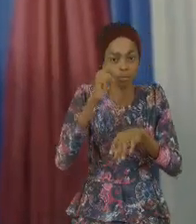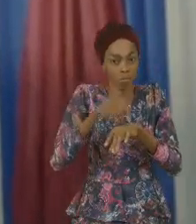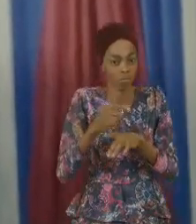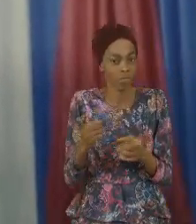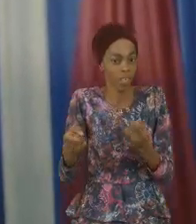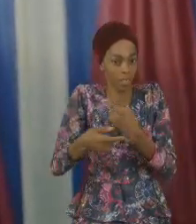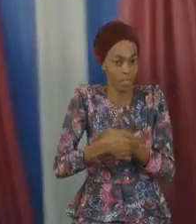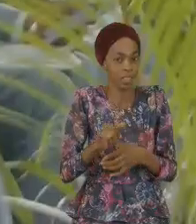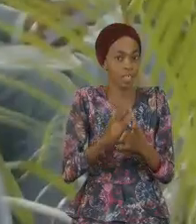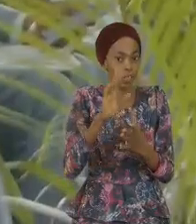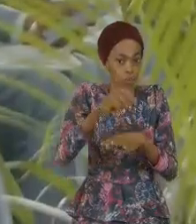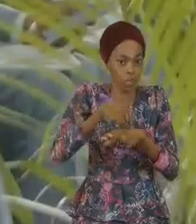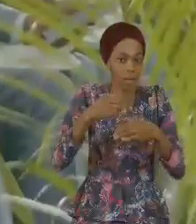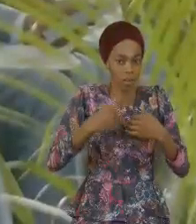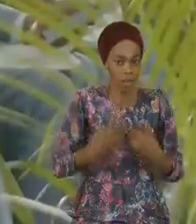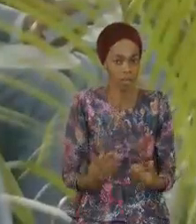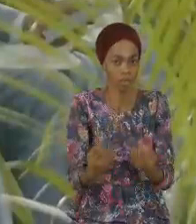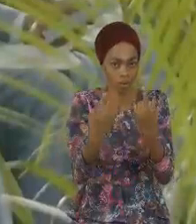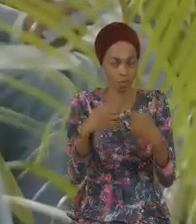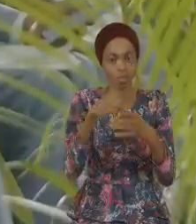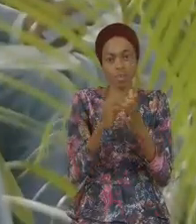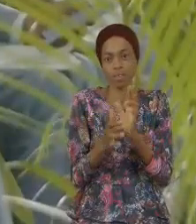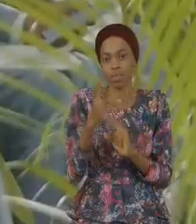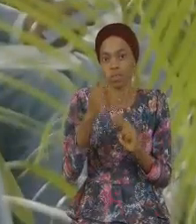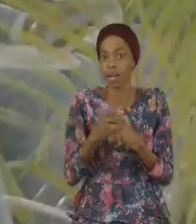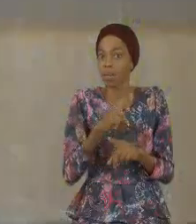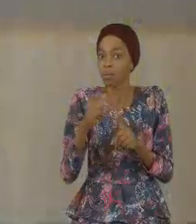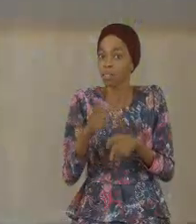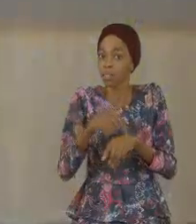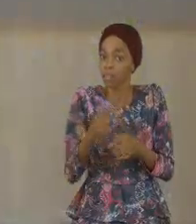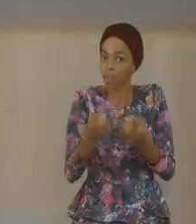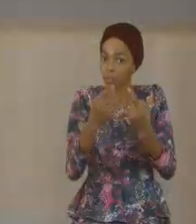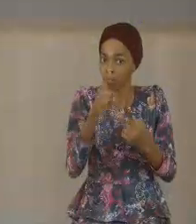time arrives. And when the time arrives, you